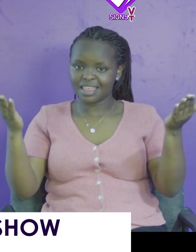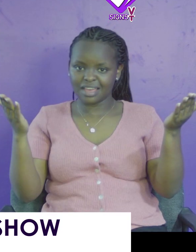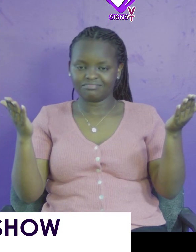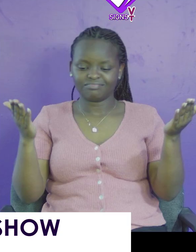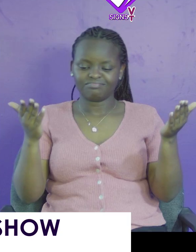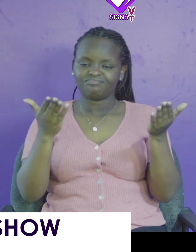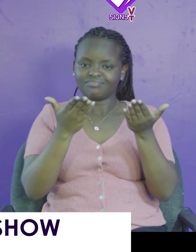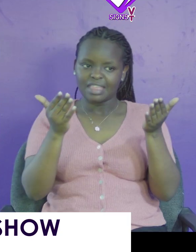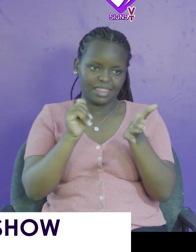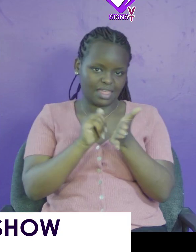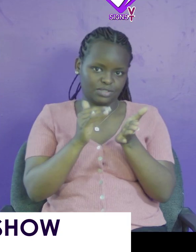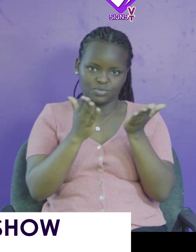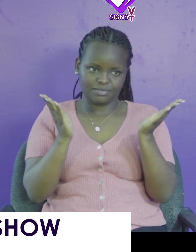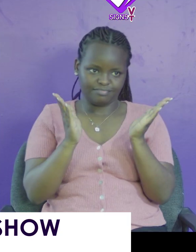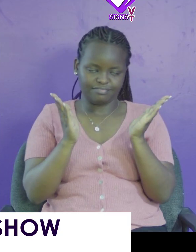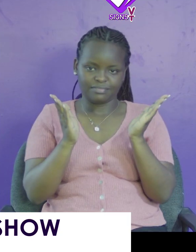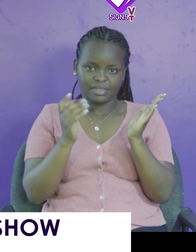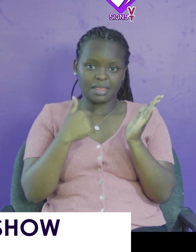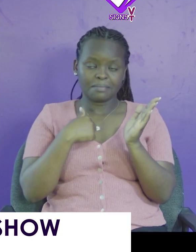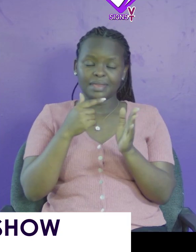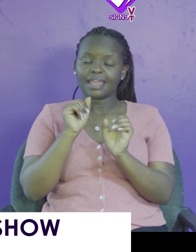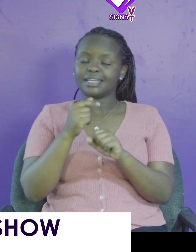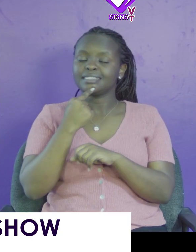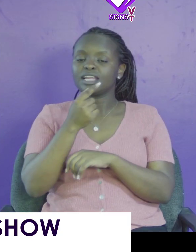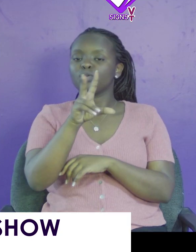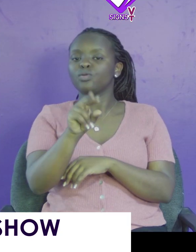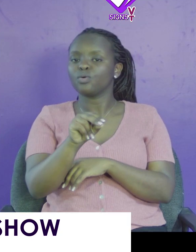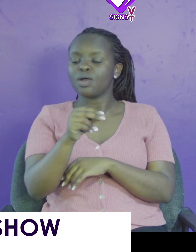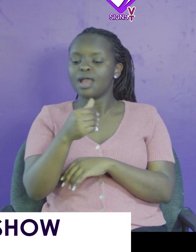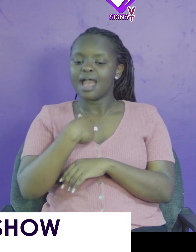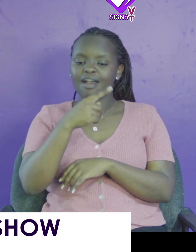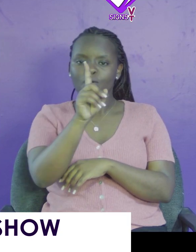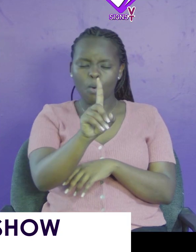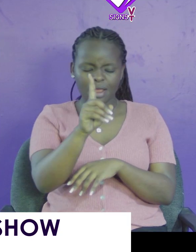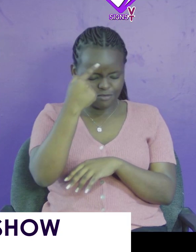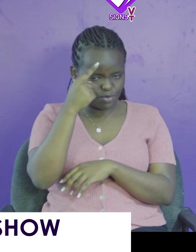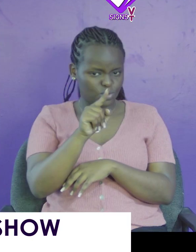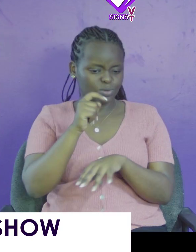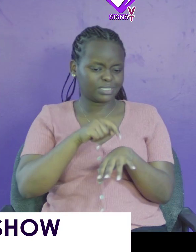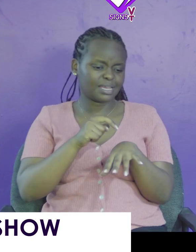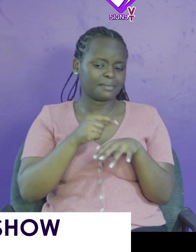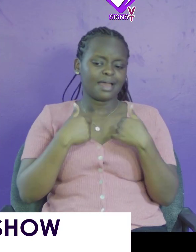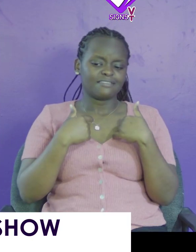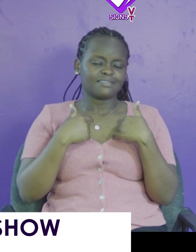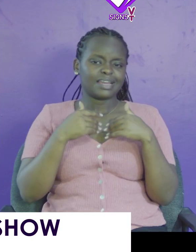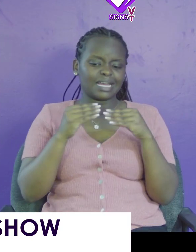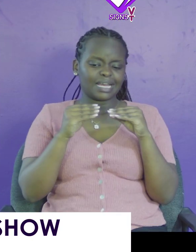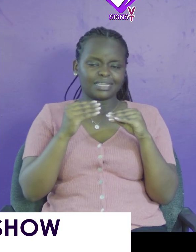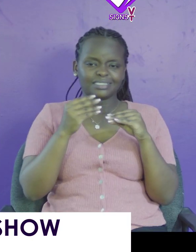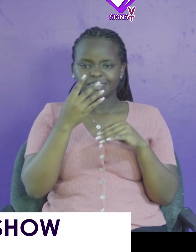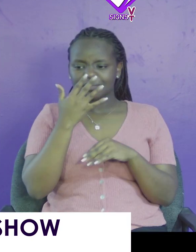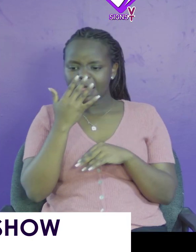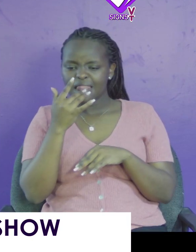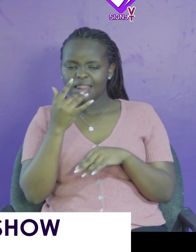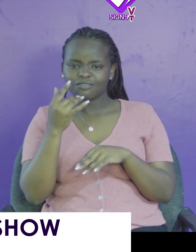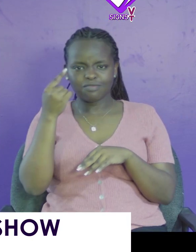that. Okay. No, I can tell you no. There is one for you. Even when you do not have a smell of petrol, there is one